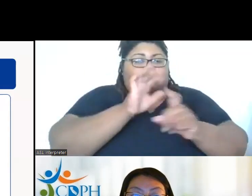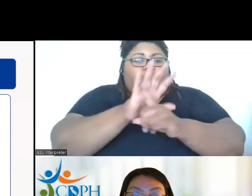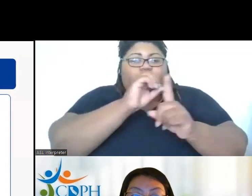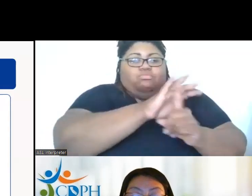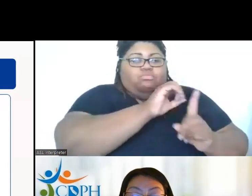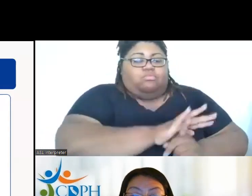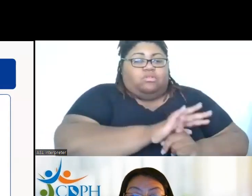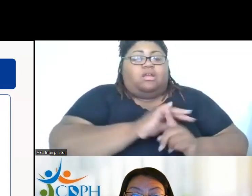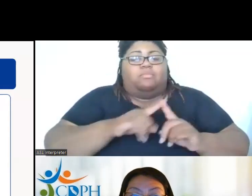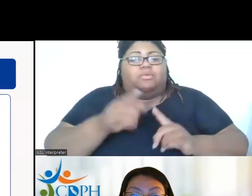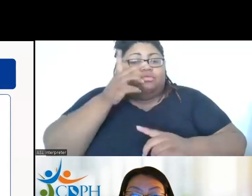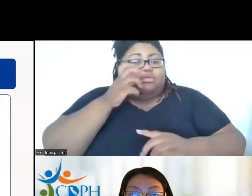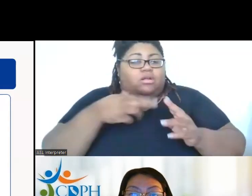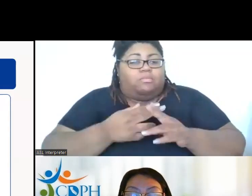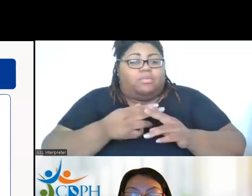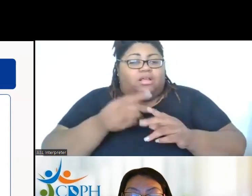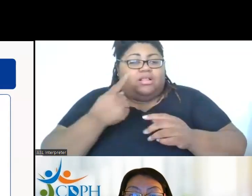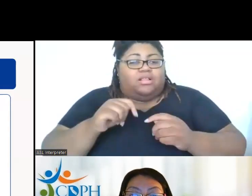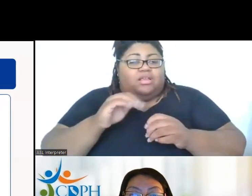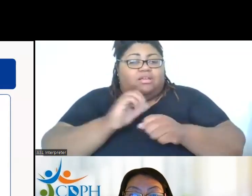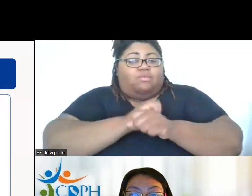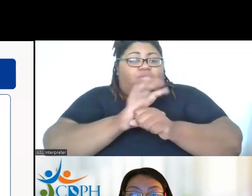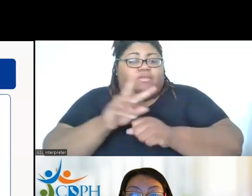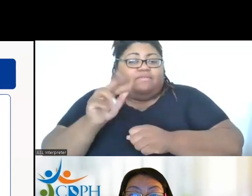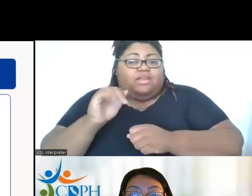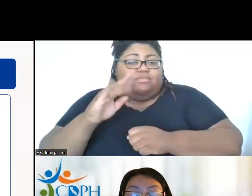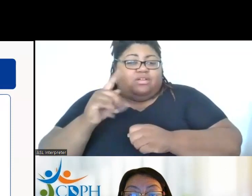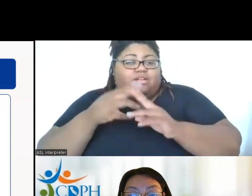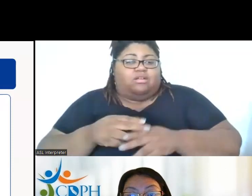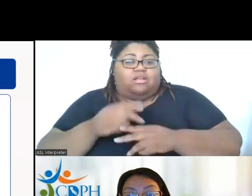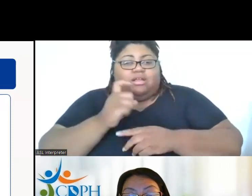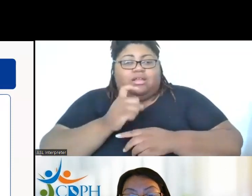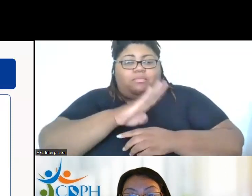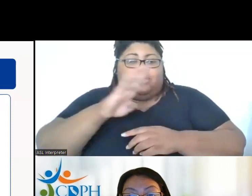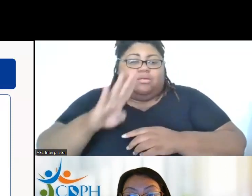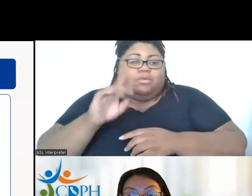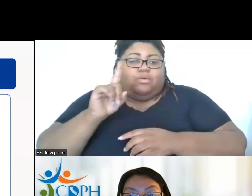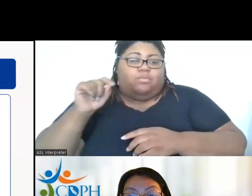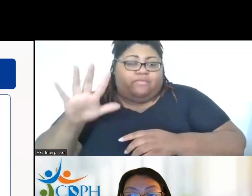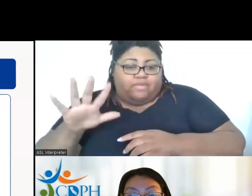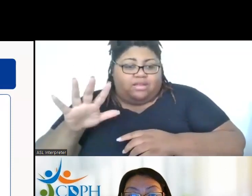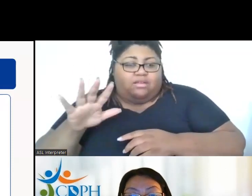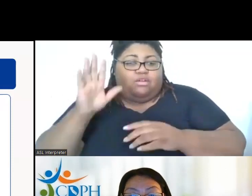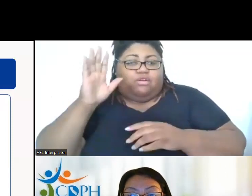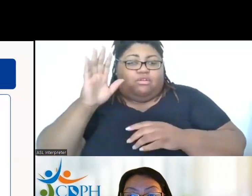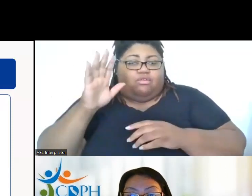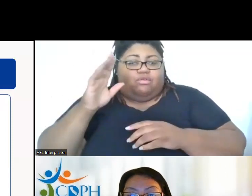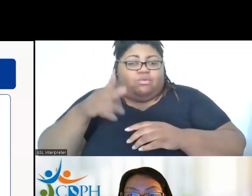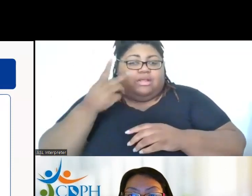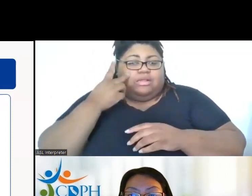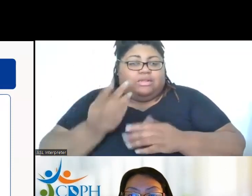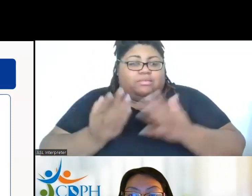variant XBB.1.5, which is what we're anticipating will be the predominant strain in California in the coming